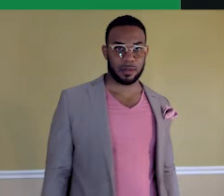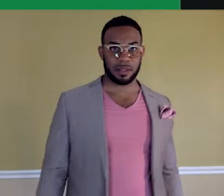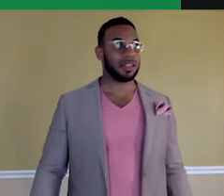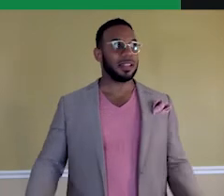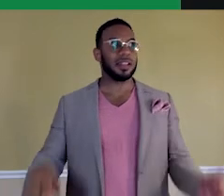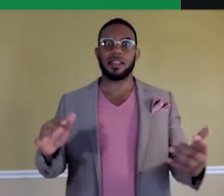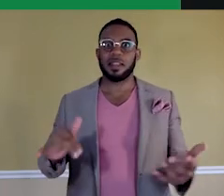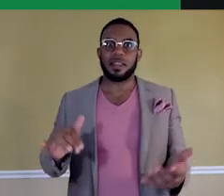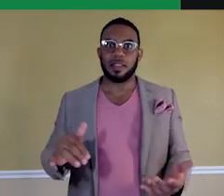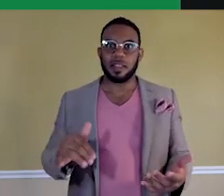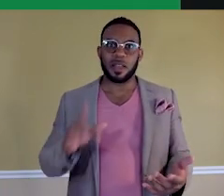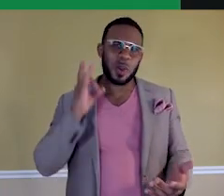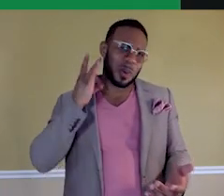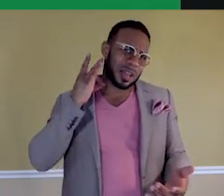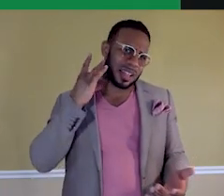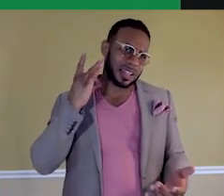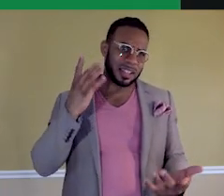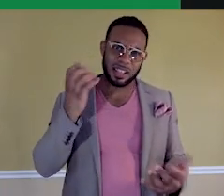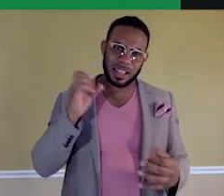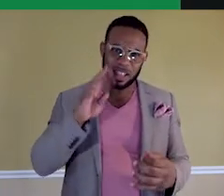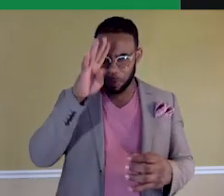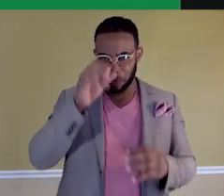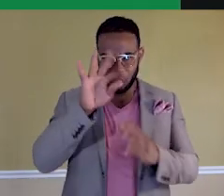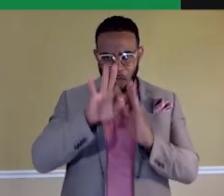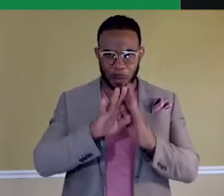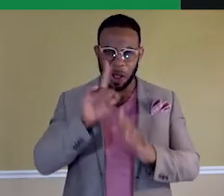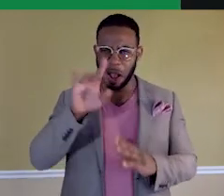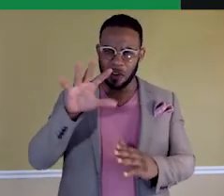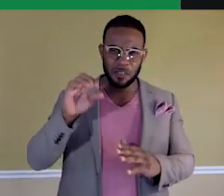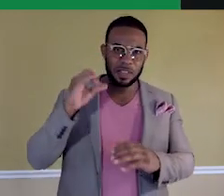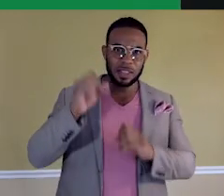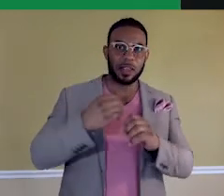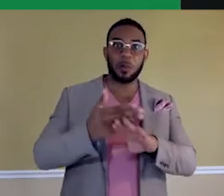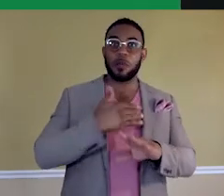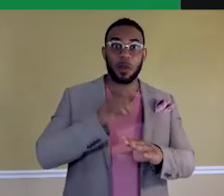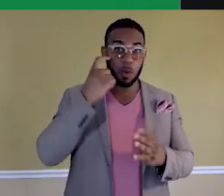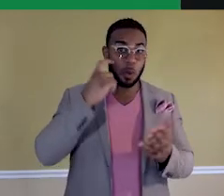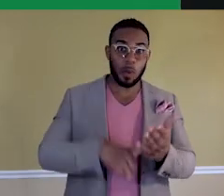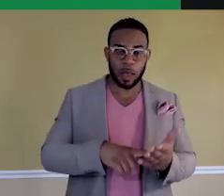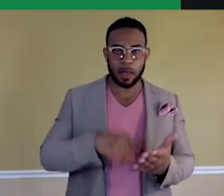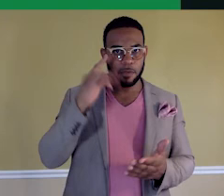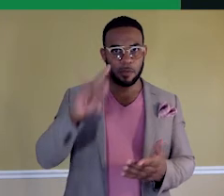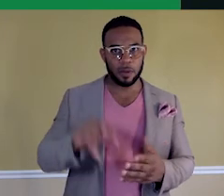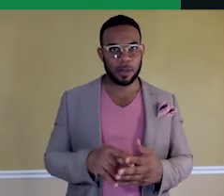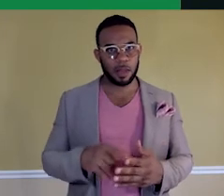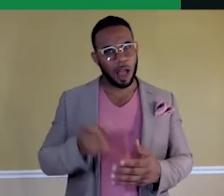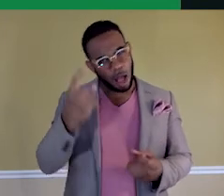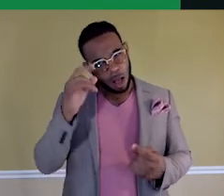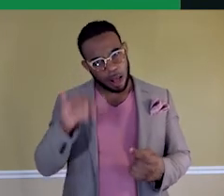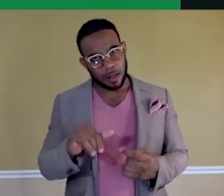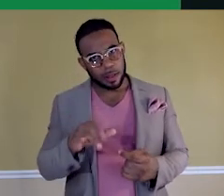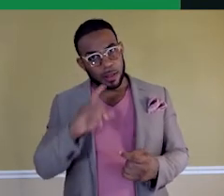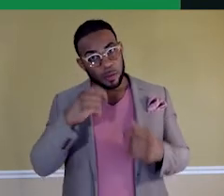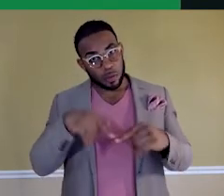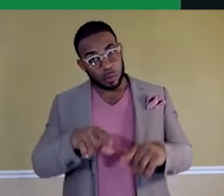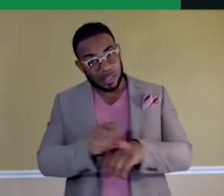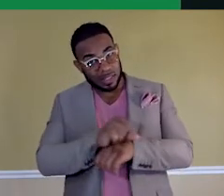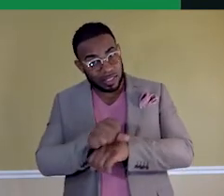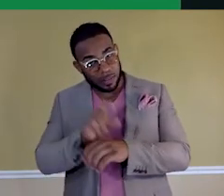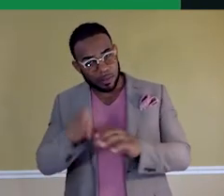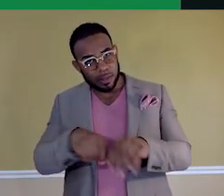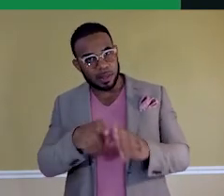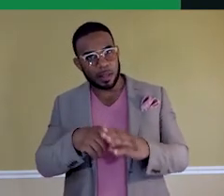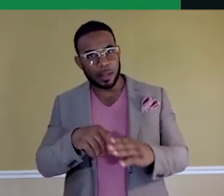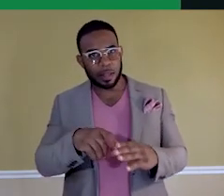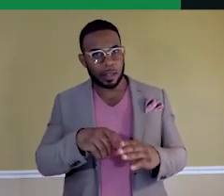that particular whiskey. He came up with the formula 150 years before he was recognized for it. Understandable, this was during the slave period, but